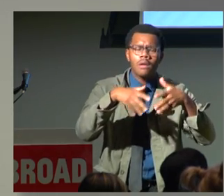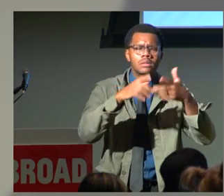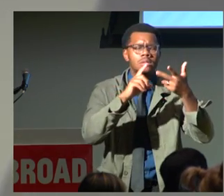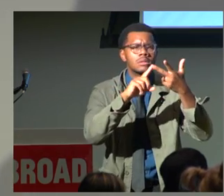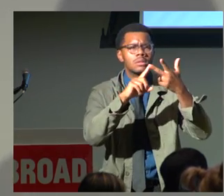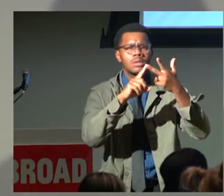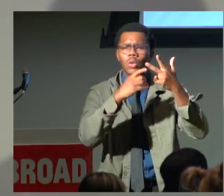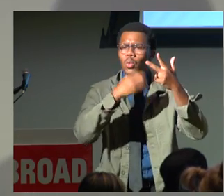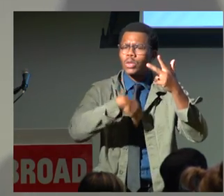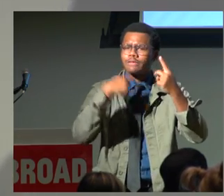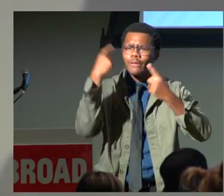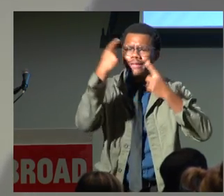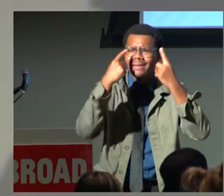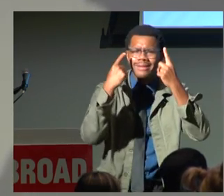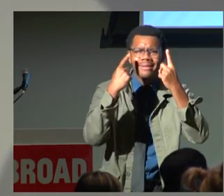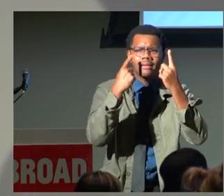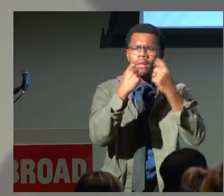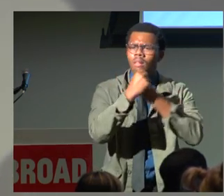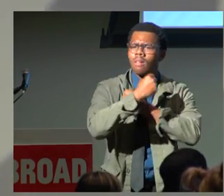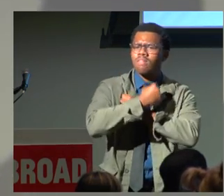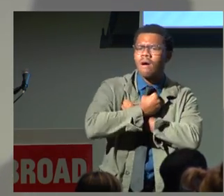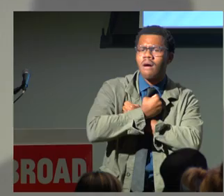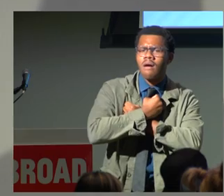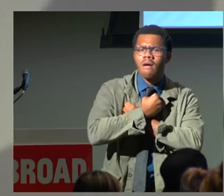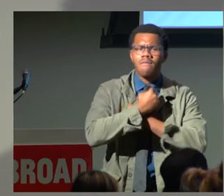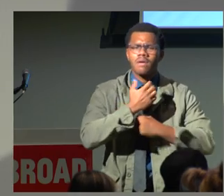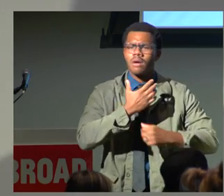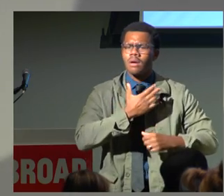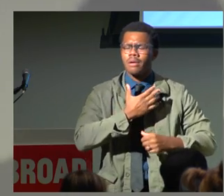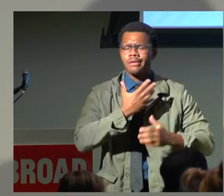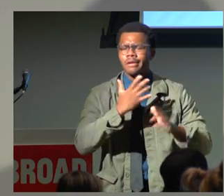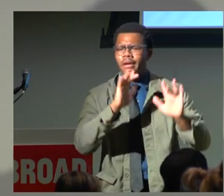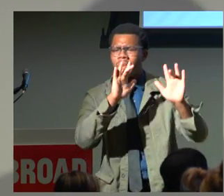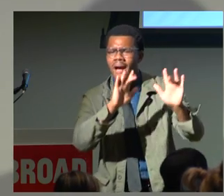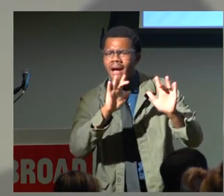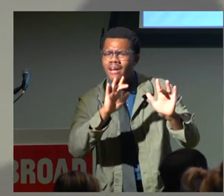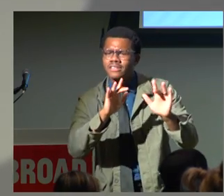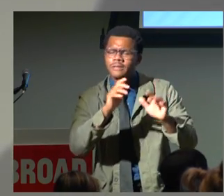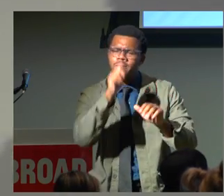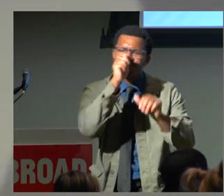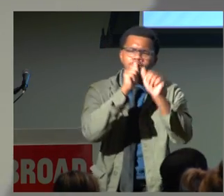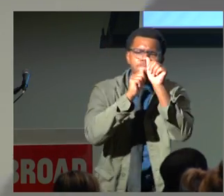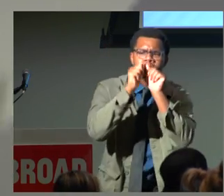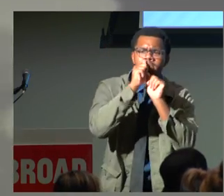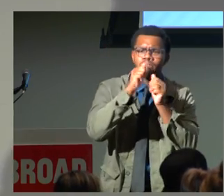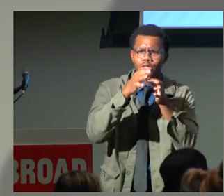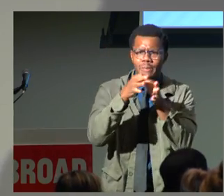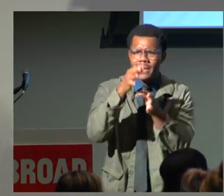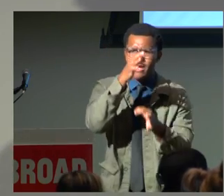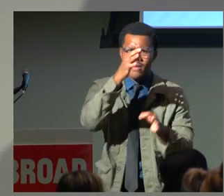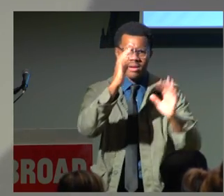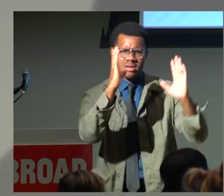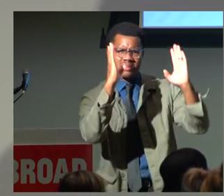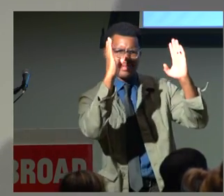love, compassion, enduring spirit, clearly. I am choosing to live in this space. I really